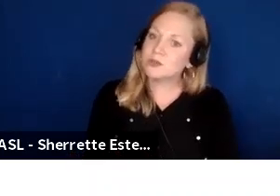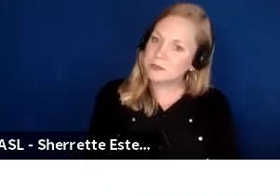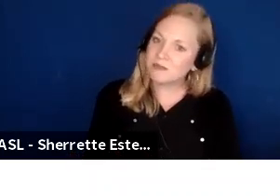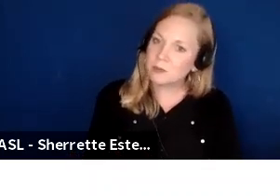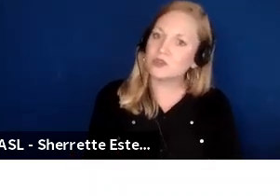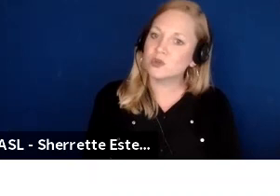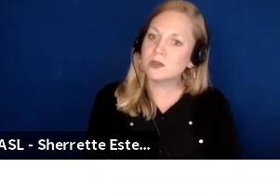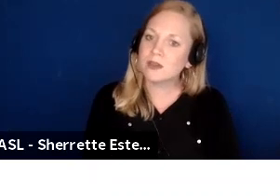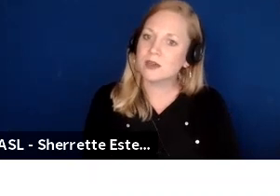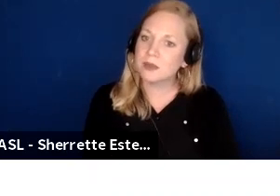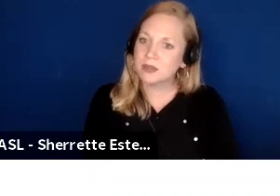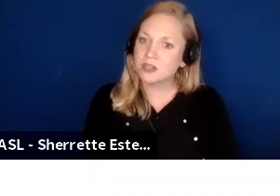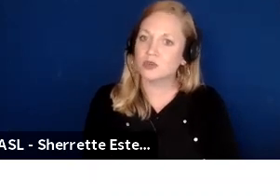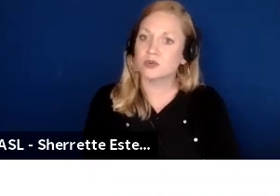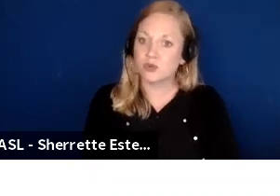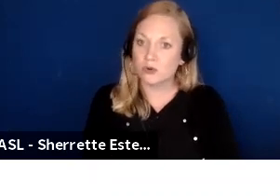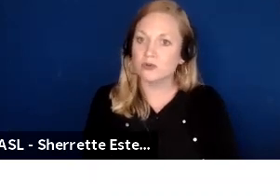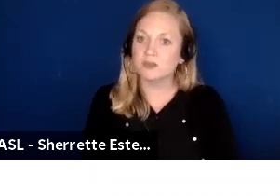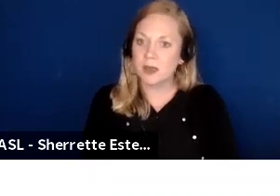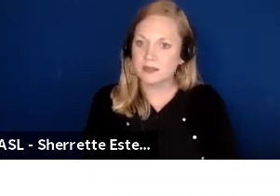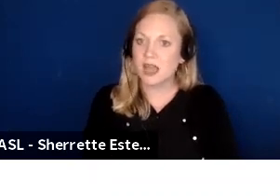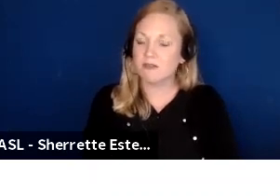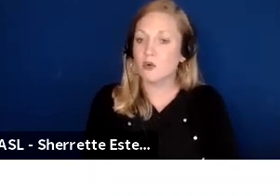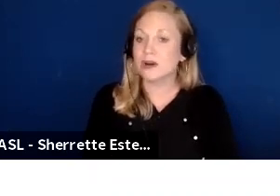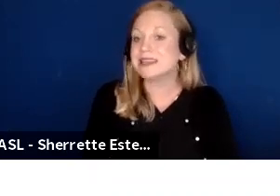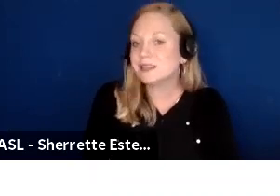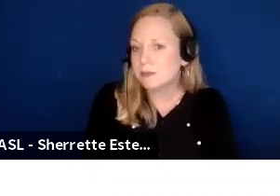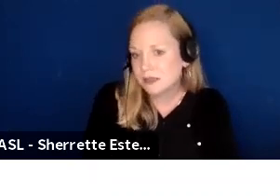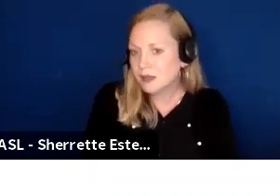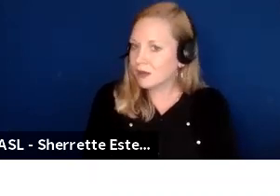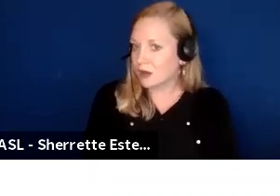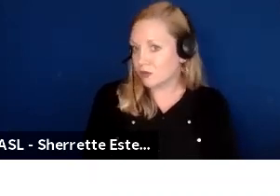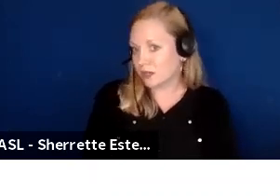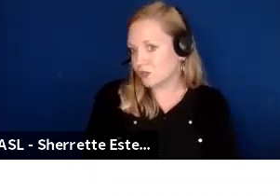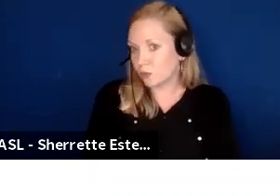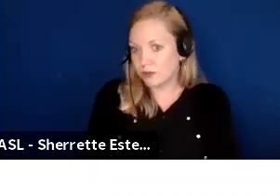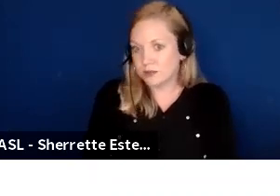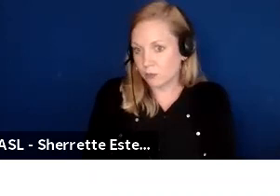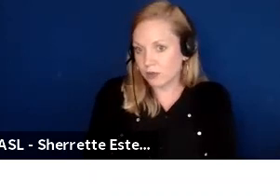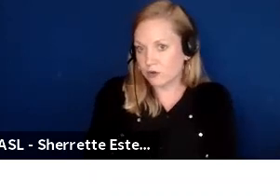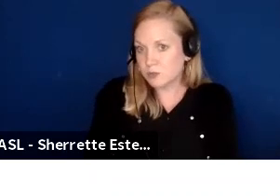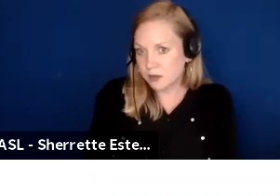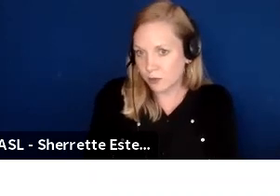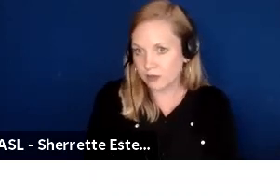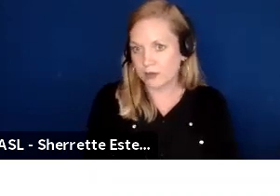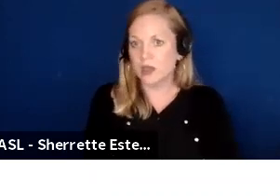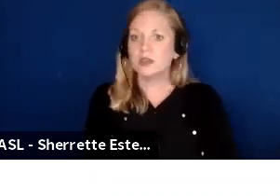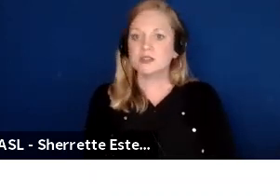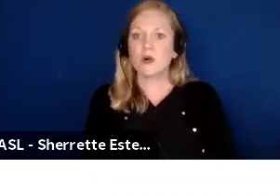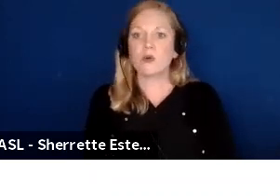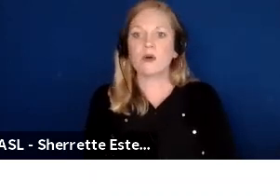And so some deaf people do like the ability to control their space and have a more intimate conversation with someone that they're speaking